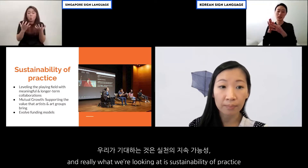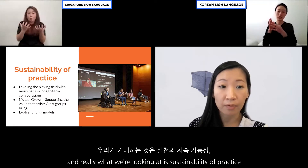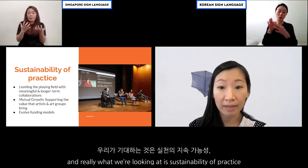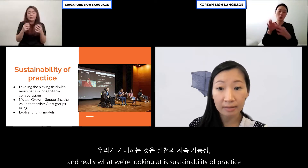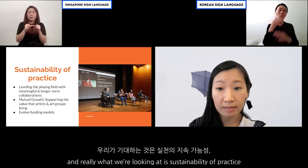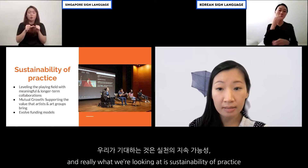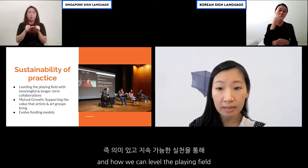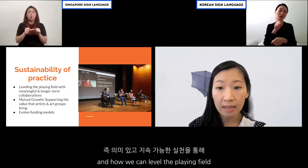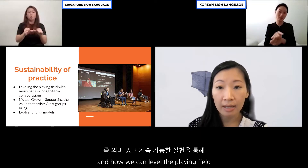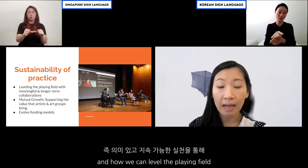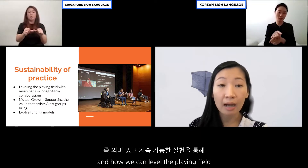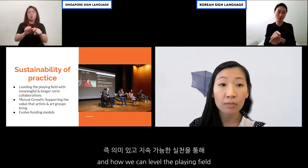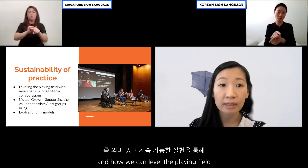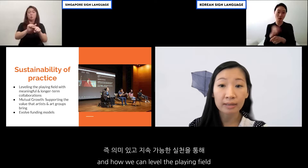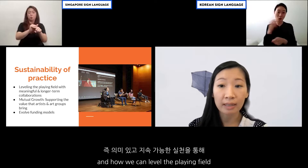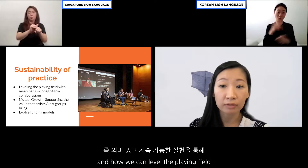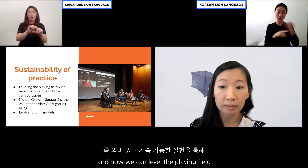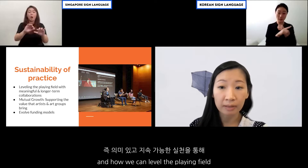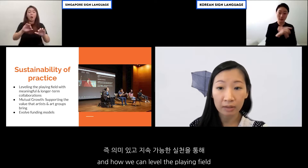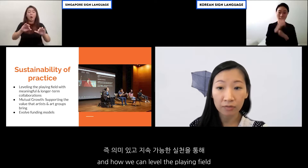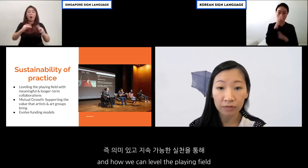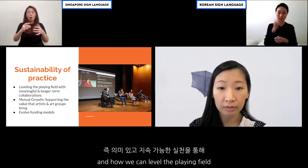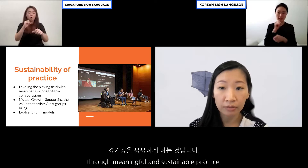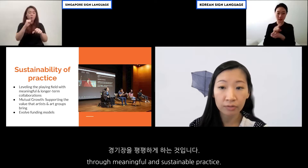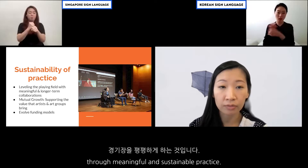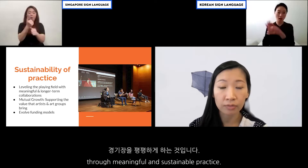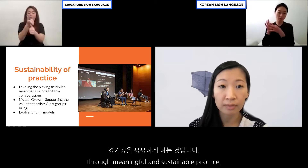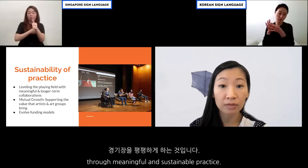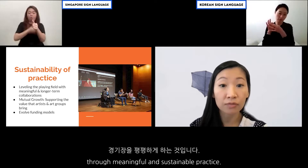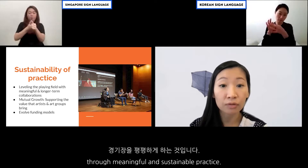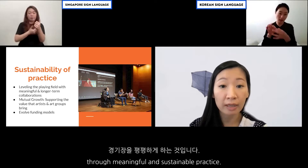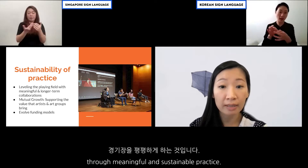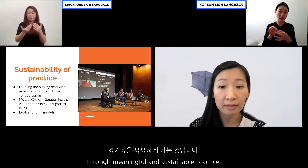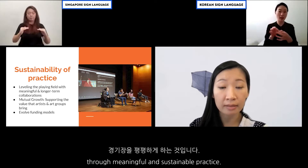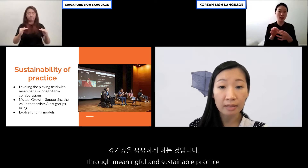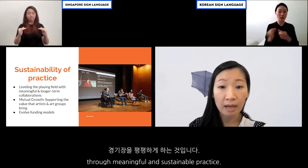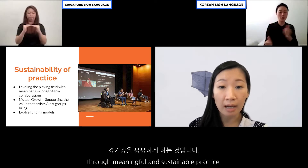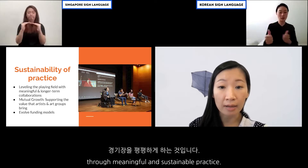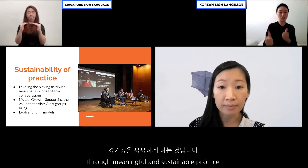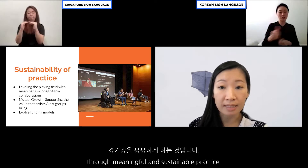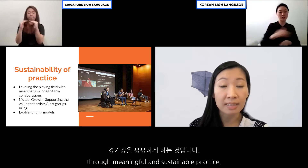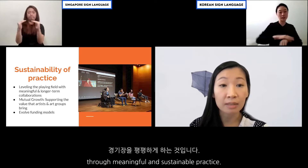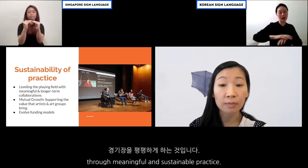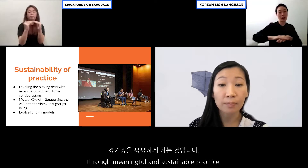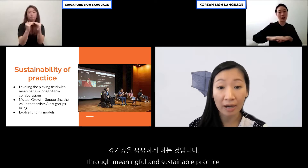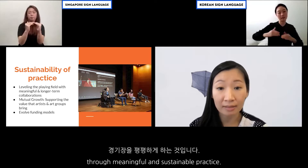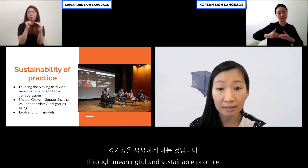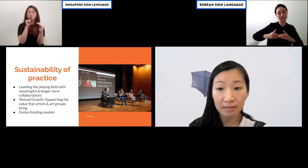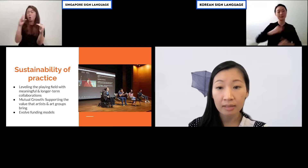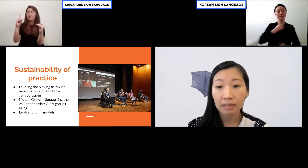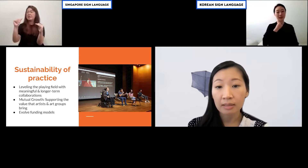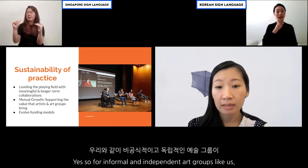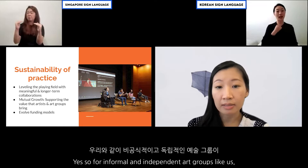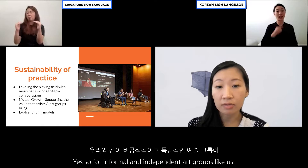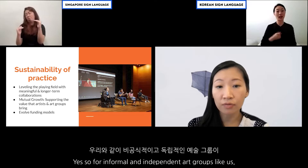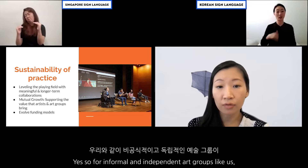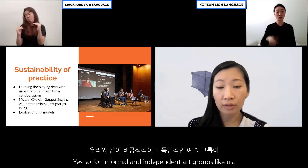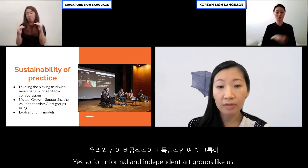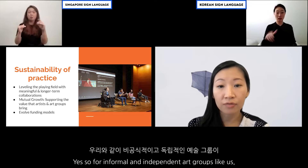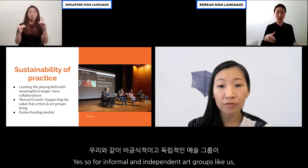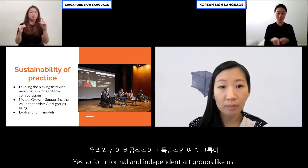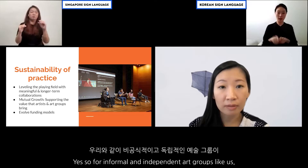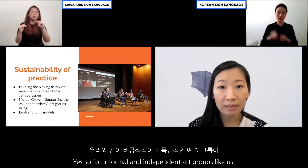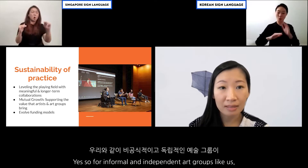of practice and how we can level the playing field through meaningful and sustainable practice. Yeah, so